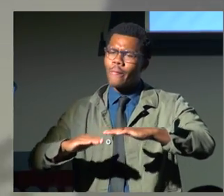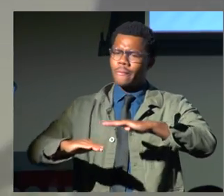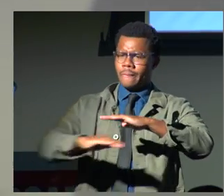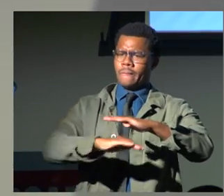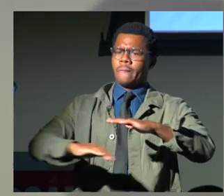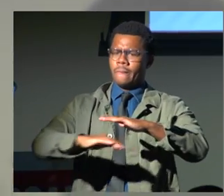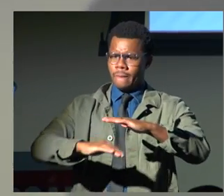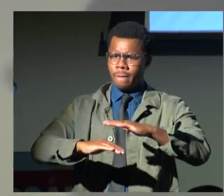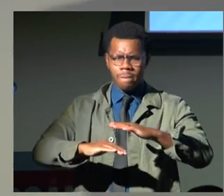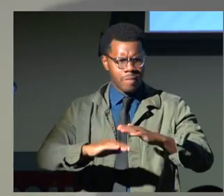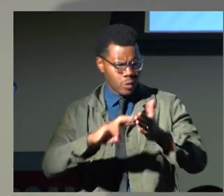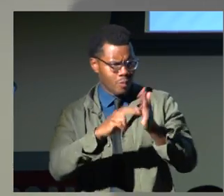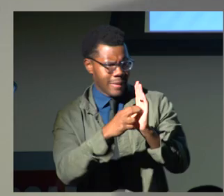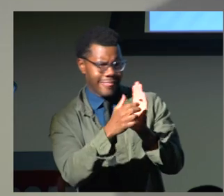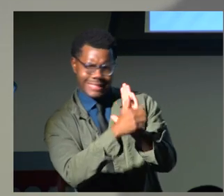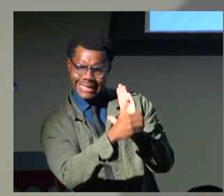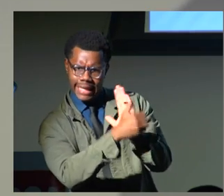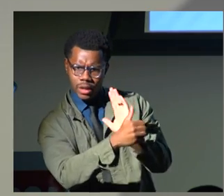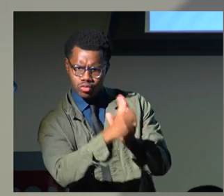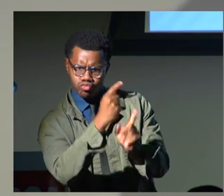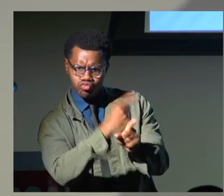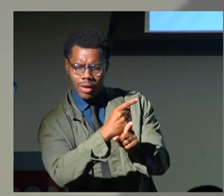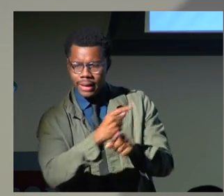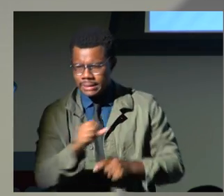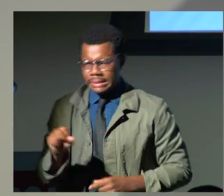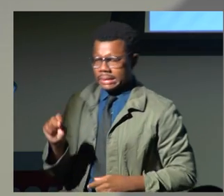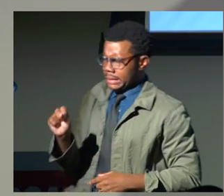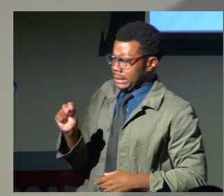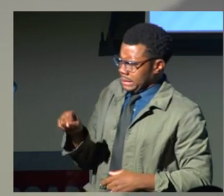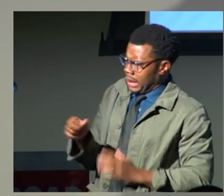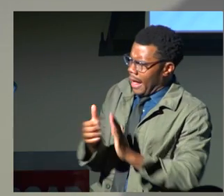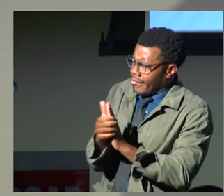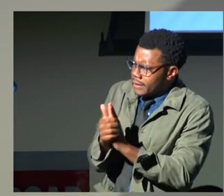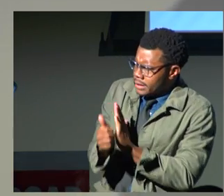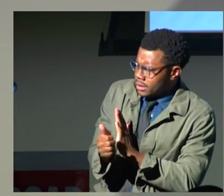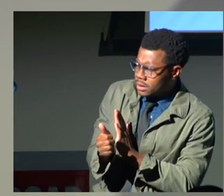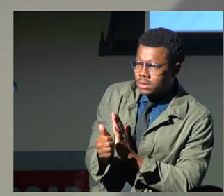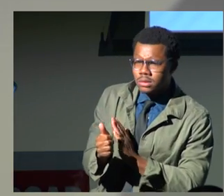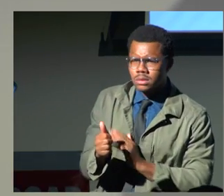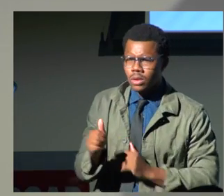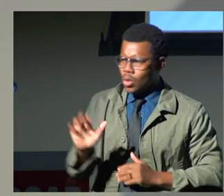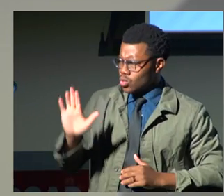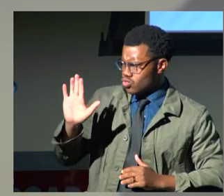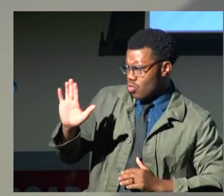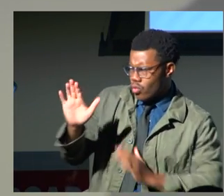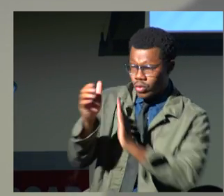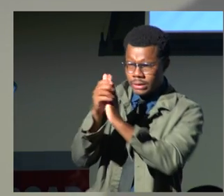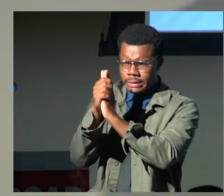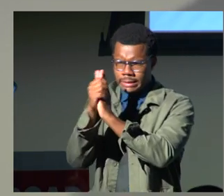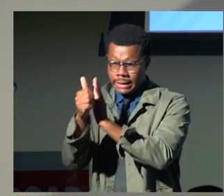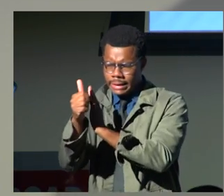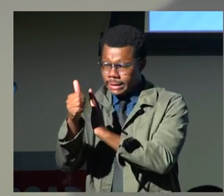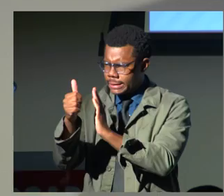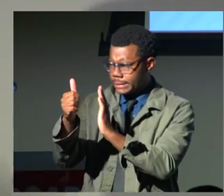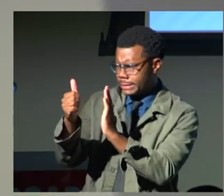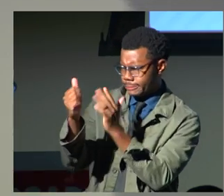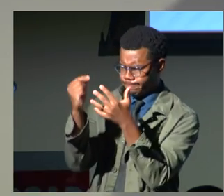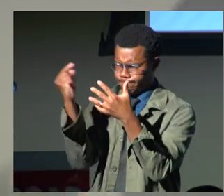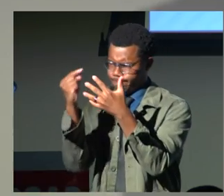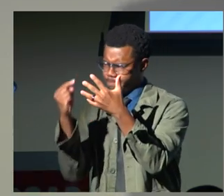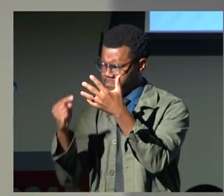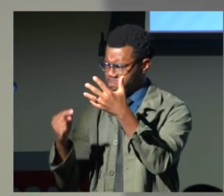right. You know, you understand that. Mm-hmm. And you make sure your skill set is like